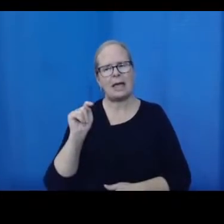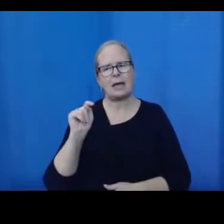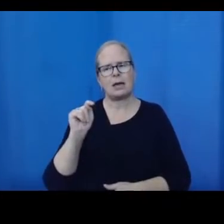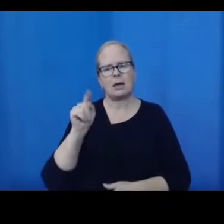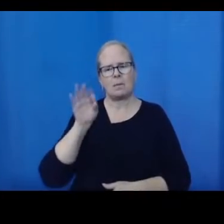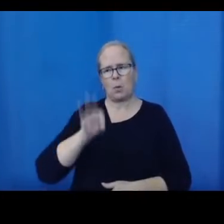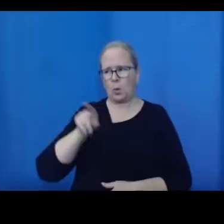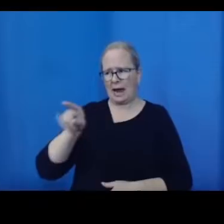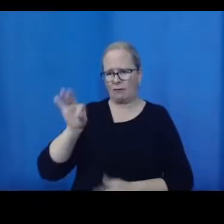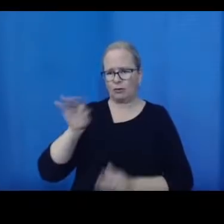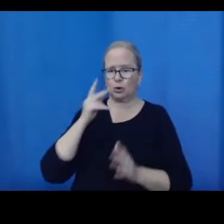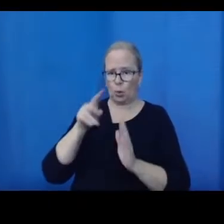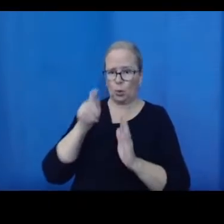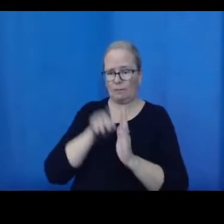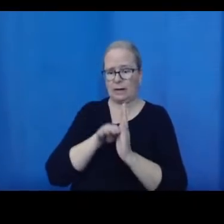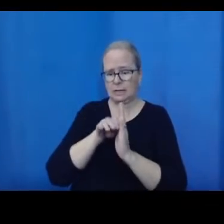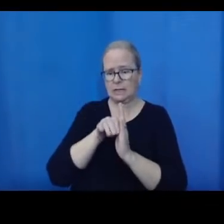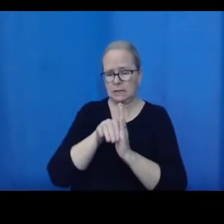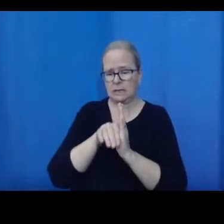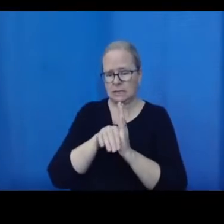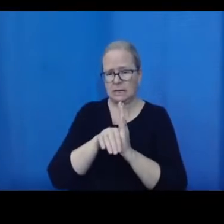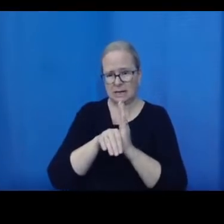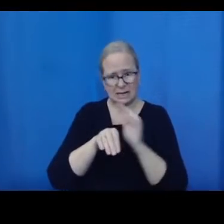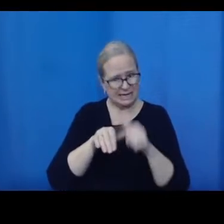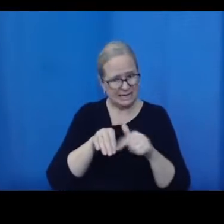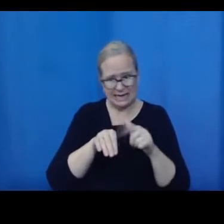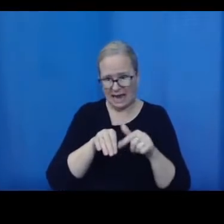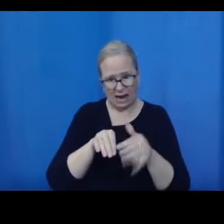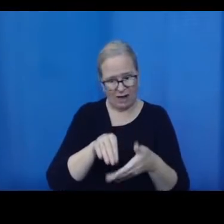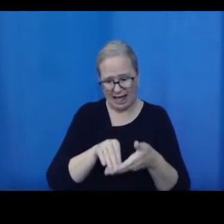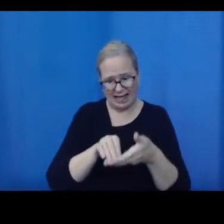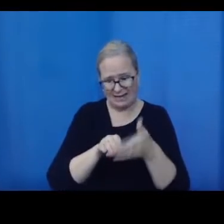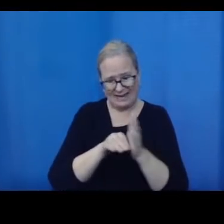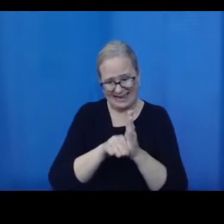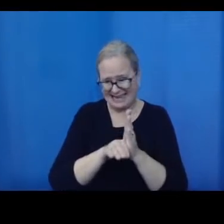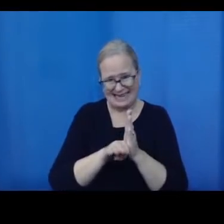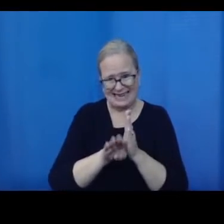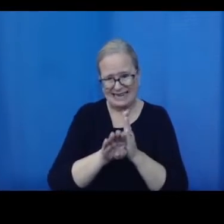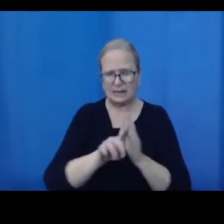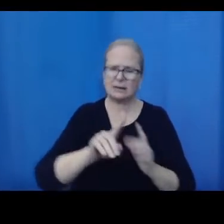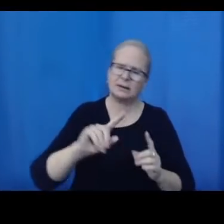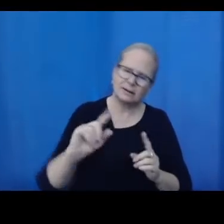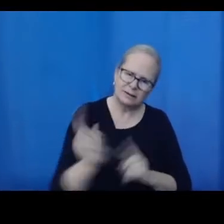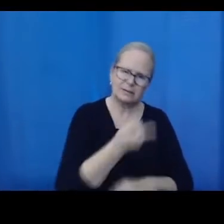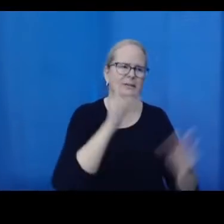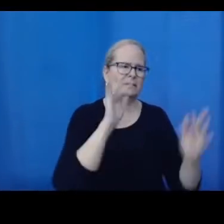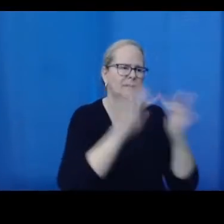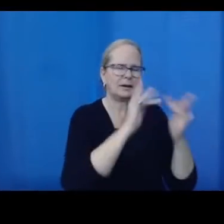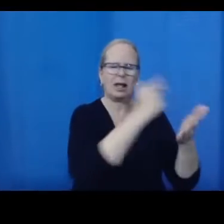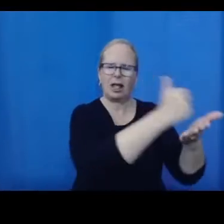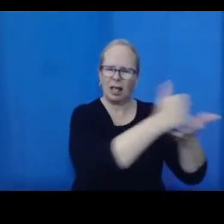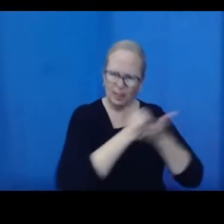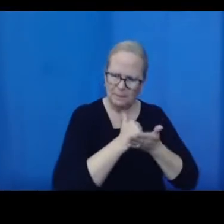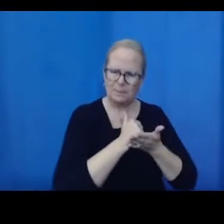ask somebody, who has some professional capacity, whether or not they think there might be something more going on.